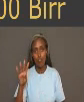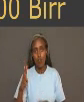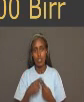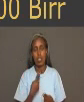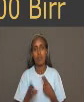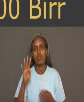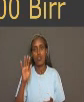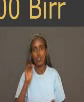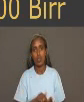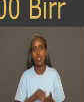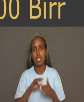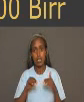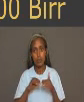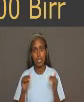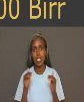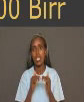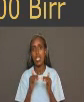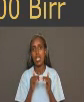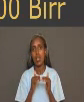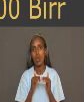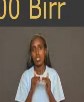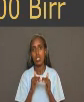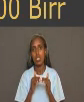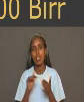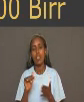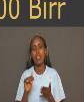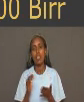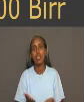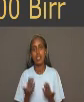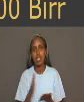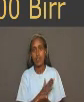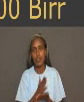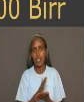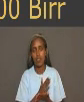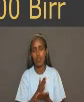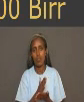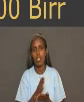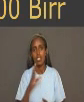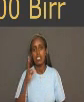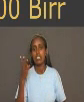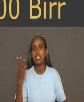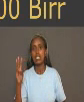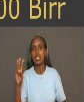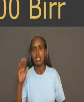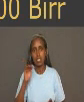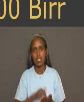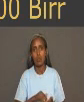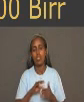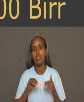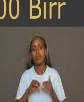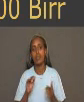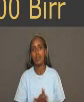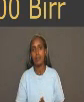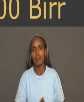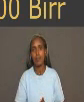4 times 4,000 beer equals a dividend of 16,000